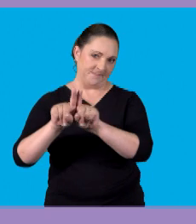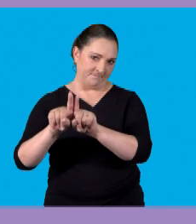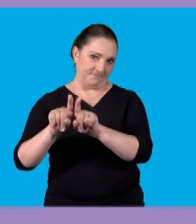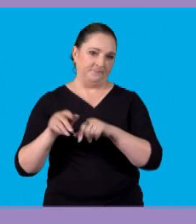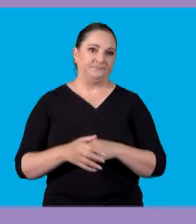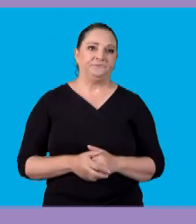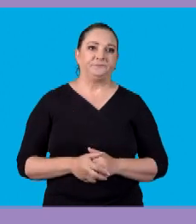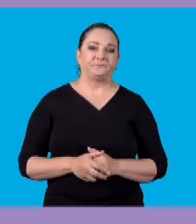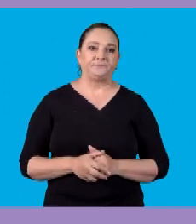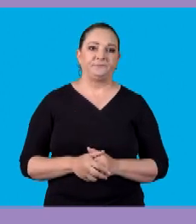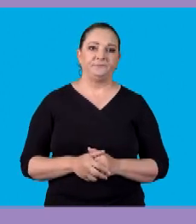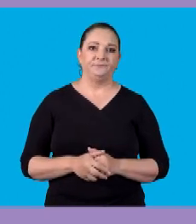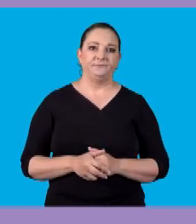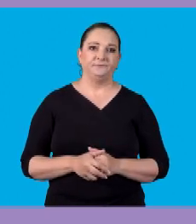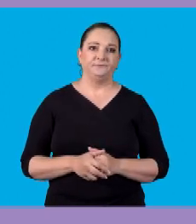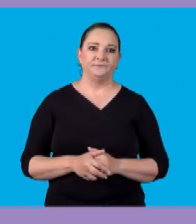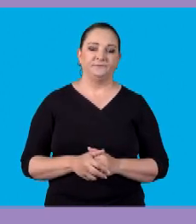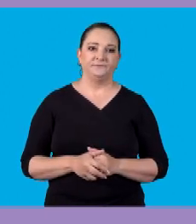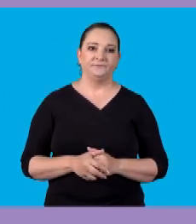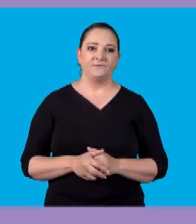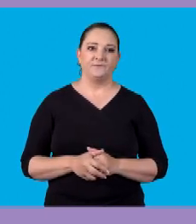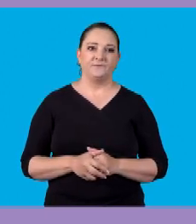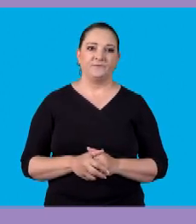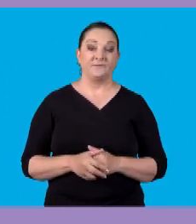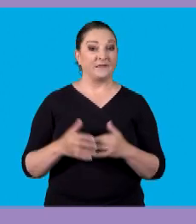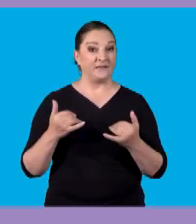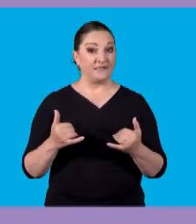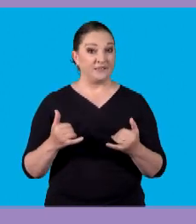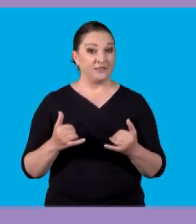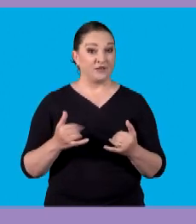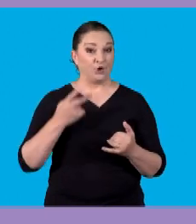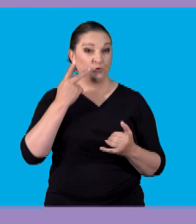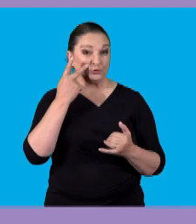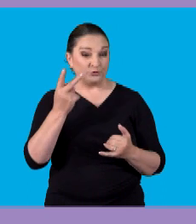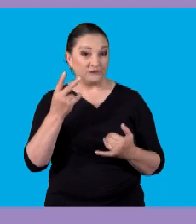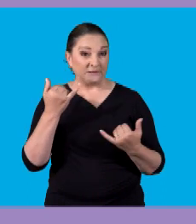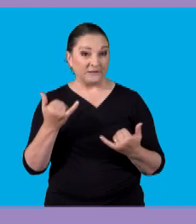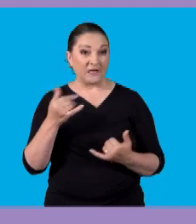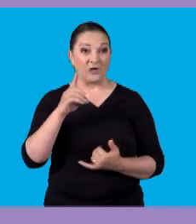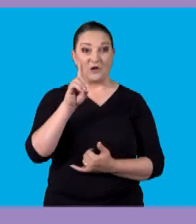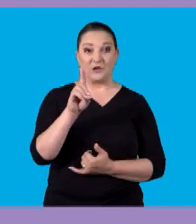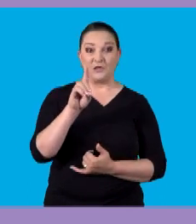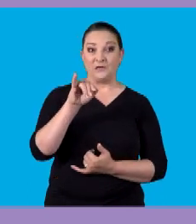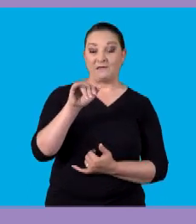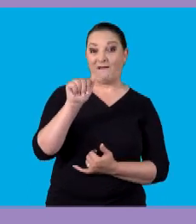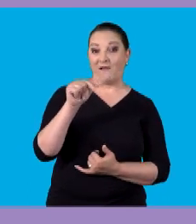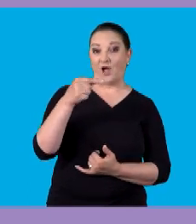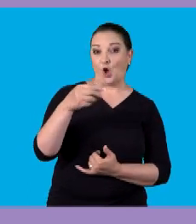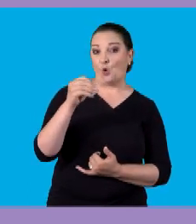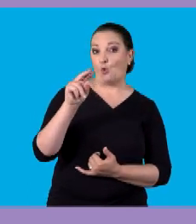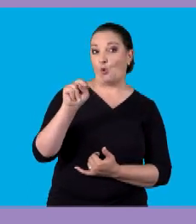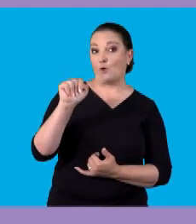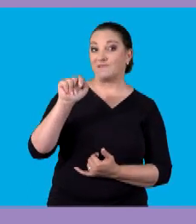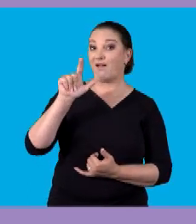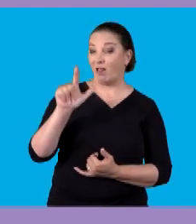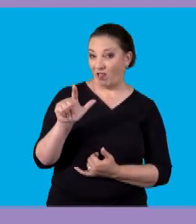angles of a parallelogram, they are equal. So before we can look at the diagonals, and remember what a diagonal